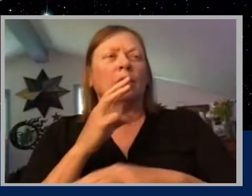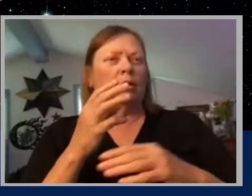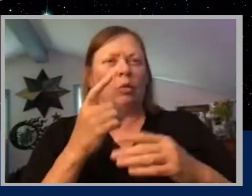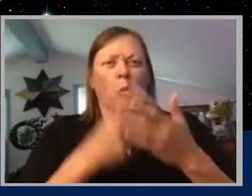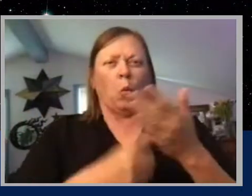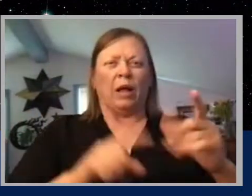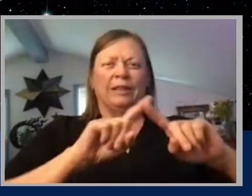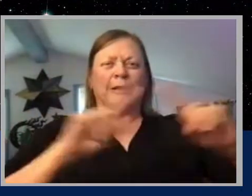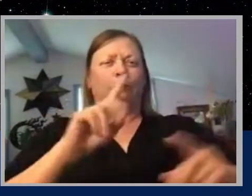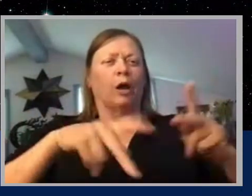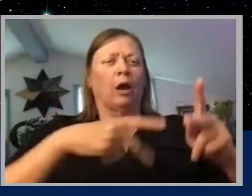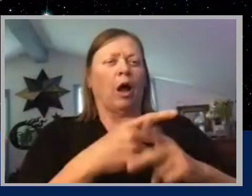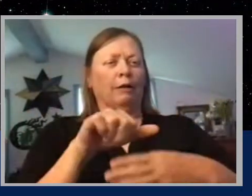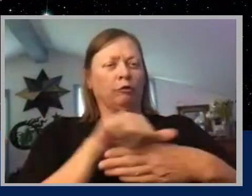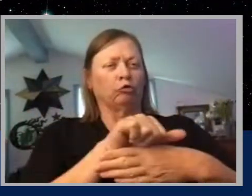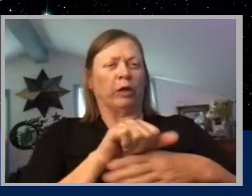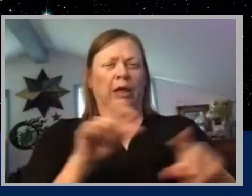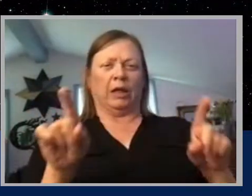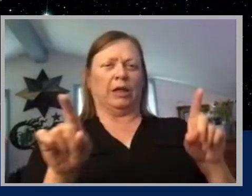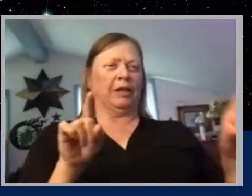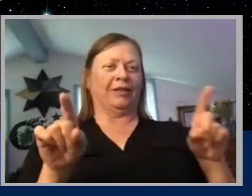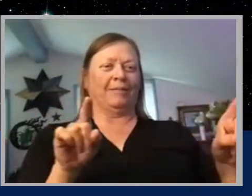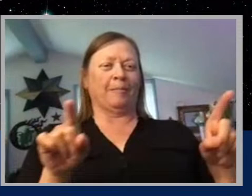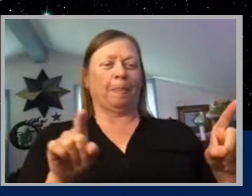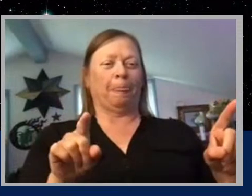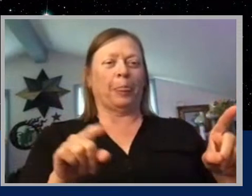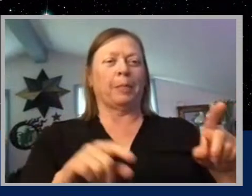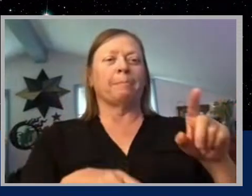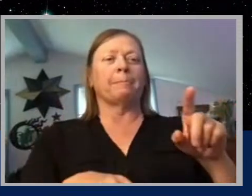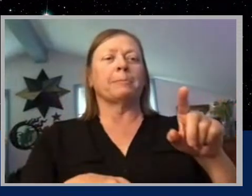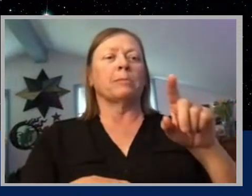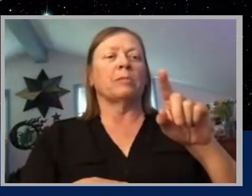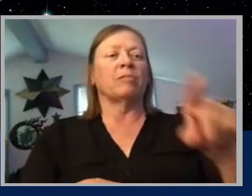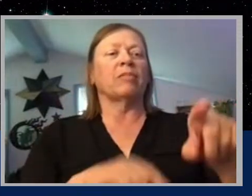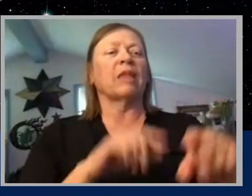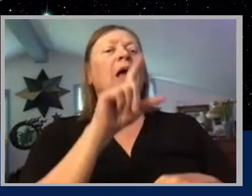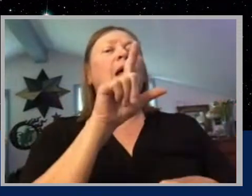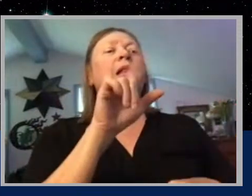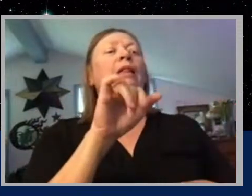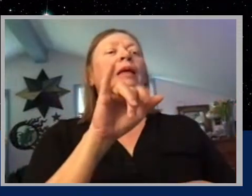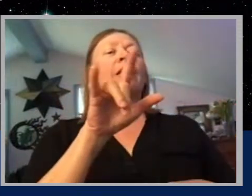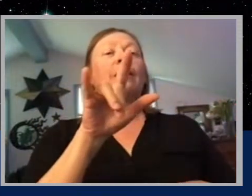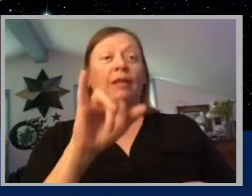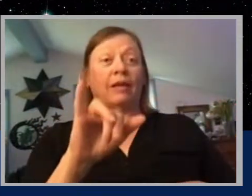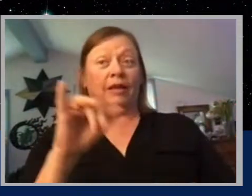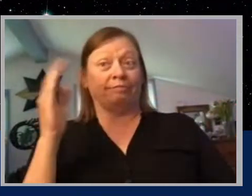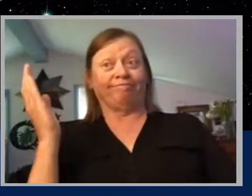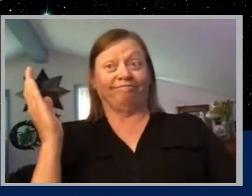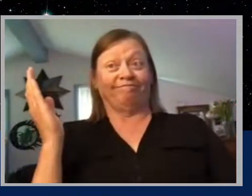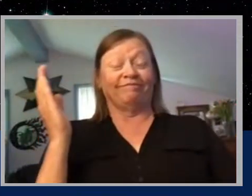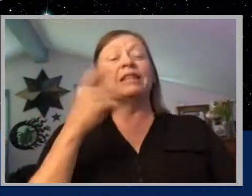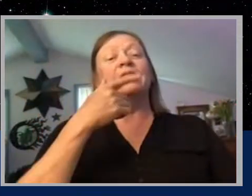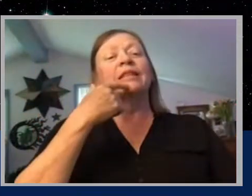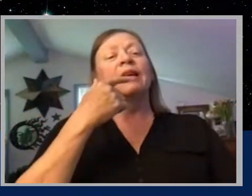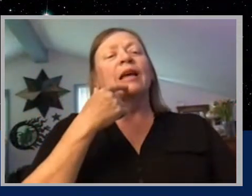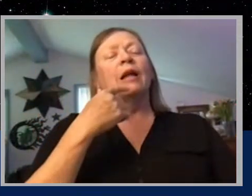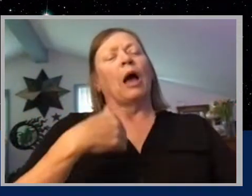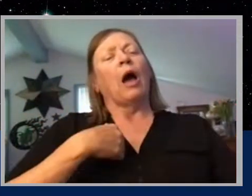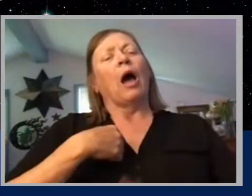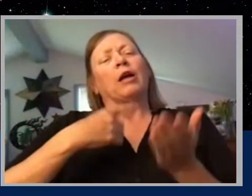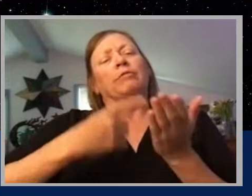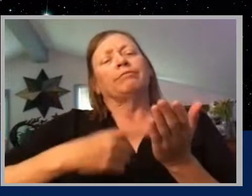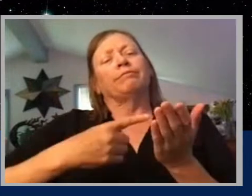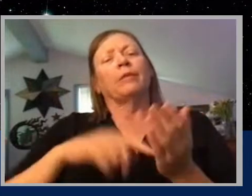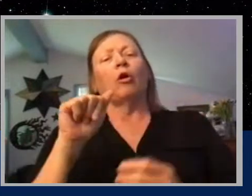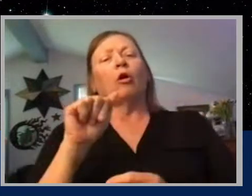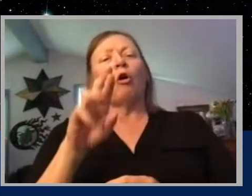that? So I can talk about Artemis. We absolutely train with the actual crew when the vehicle is at